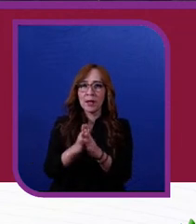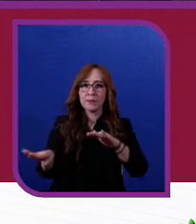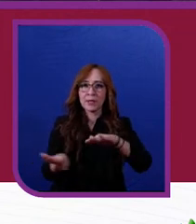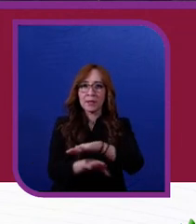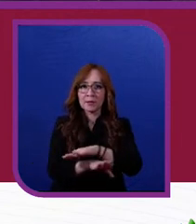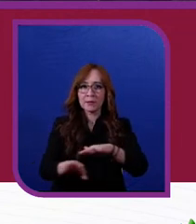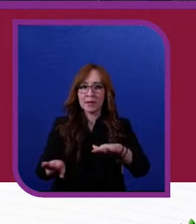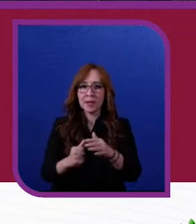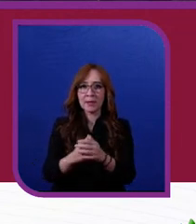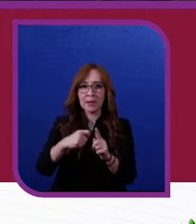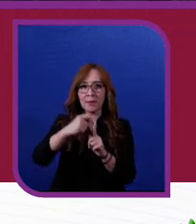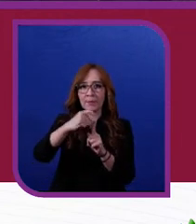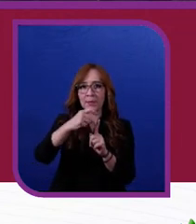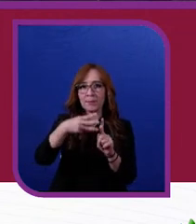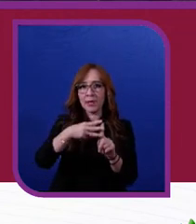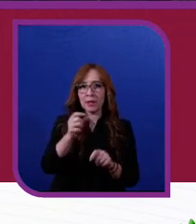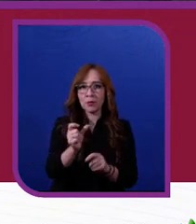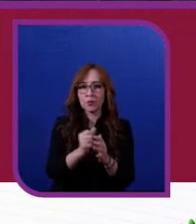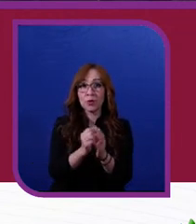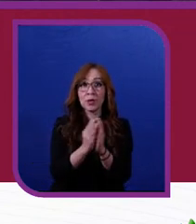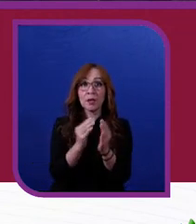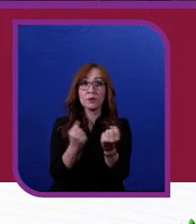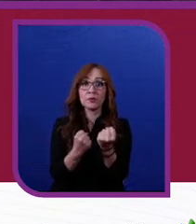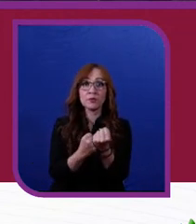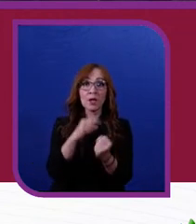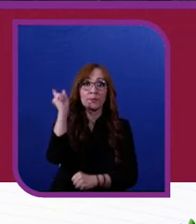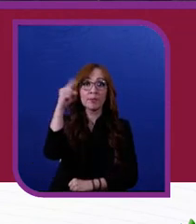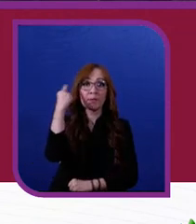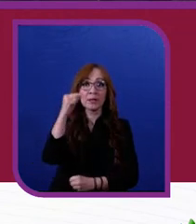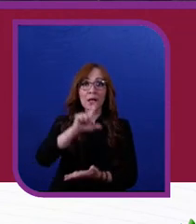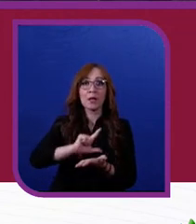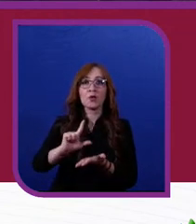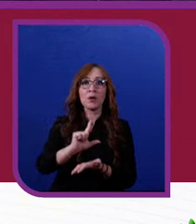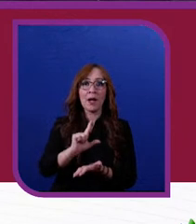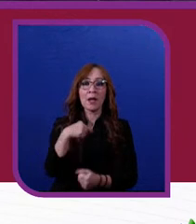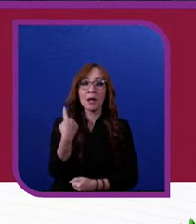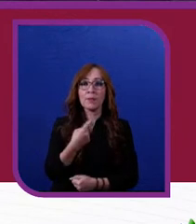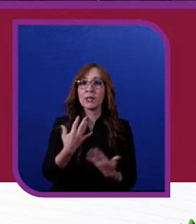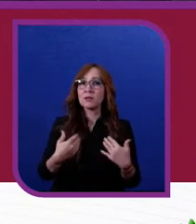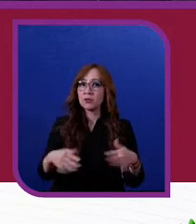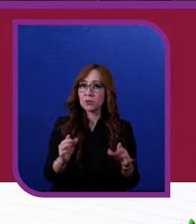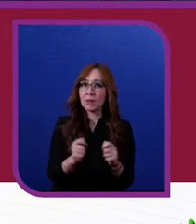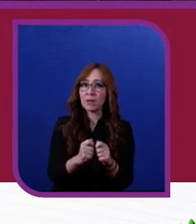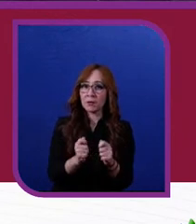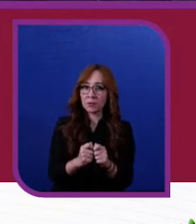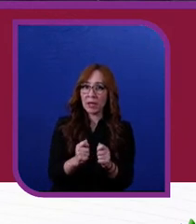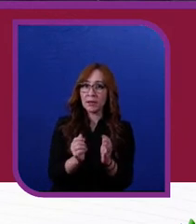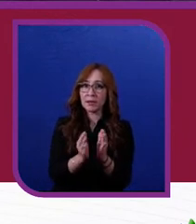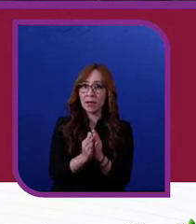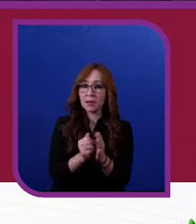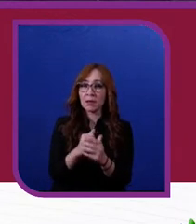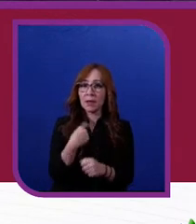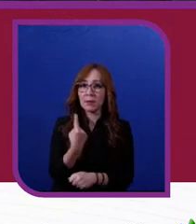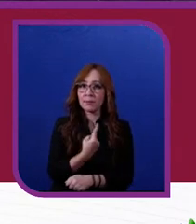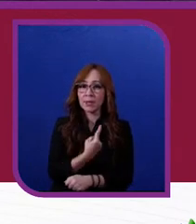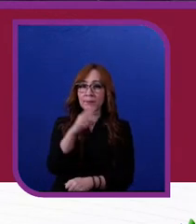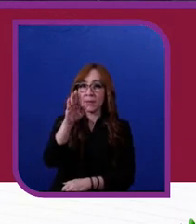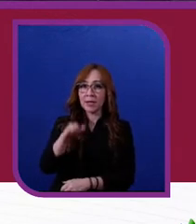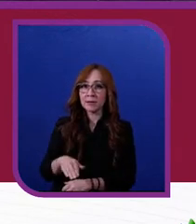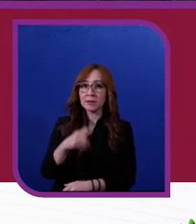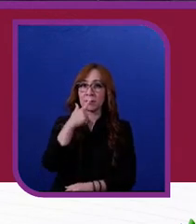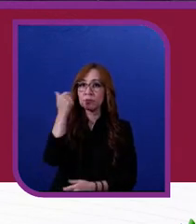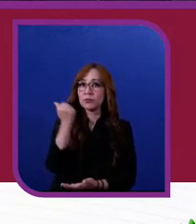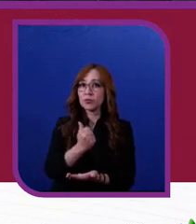should we already A dan it but of course we need a more